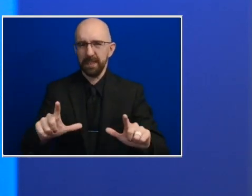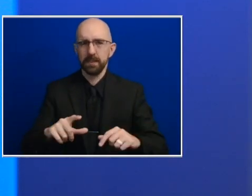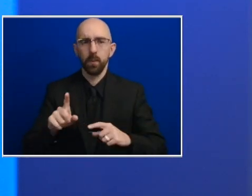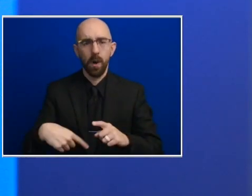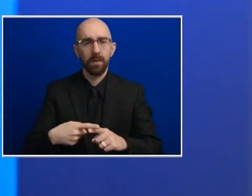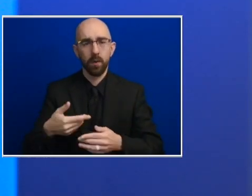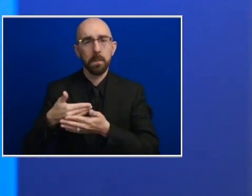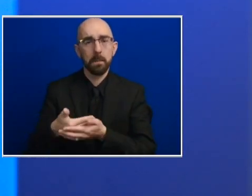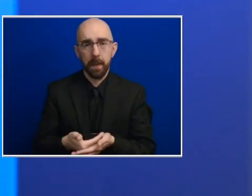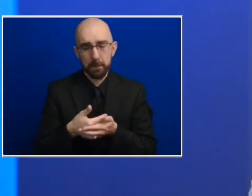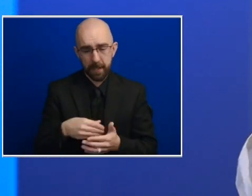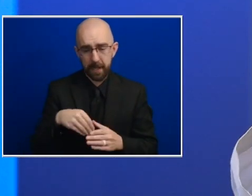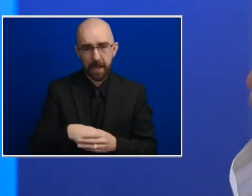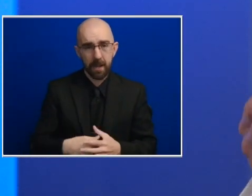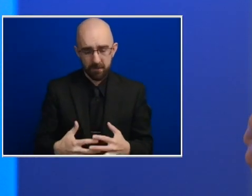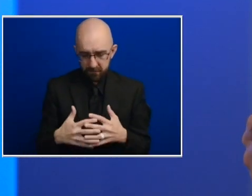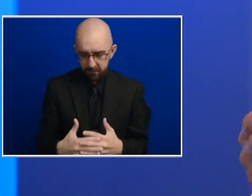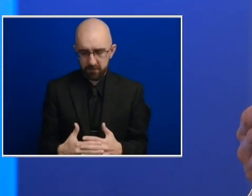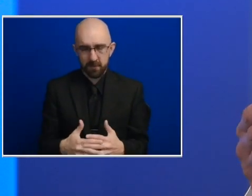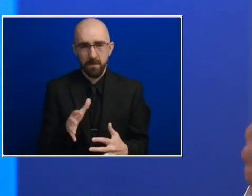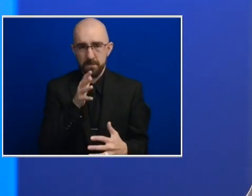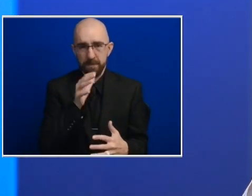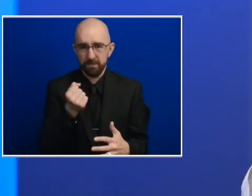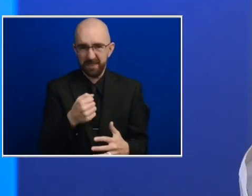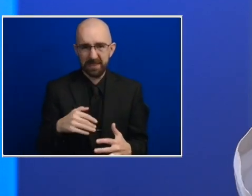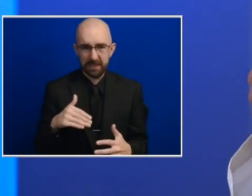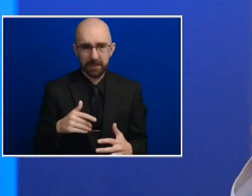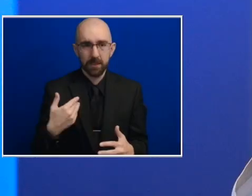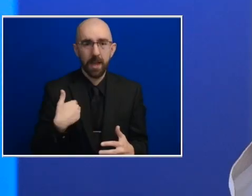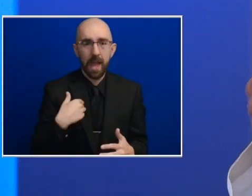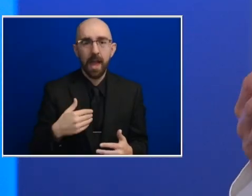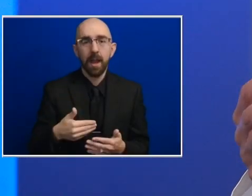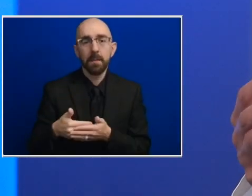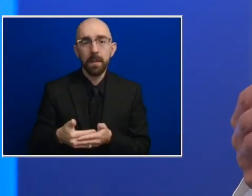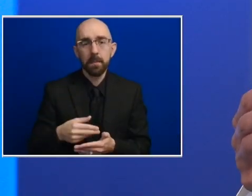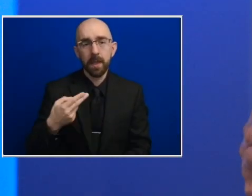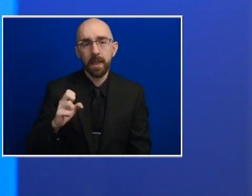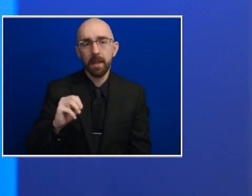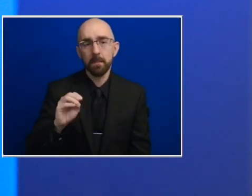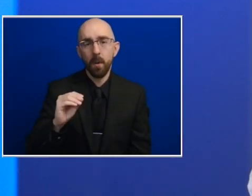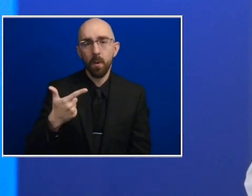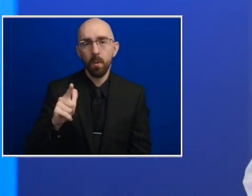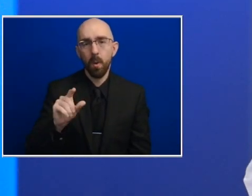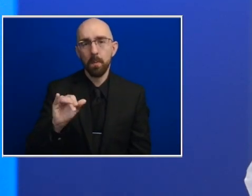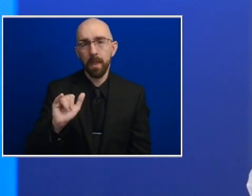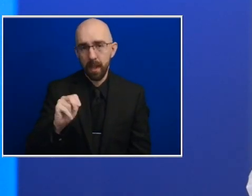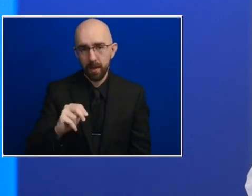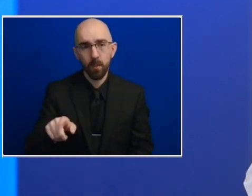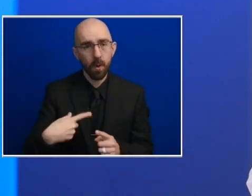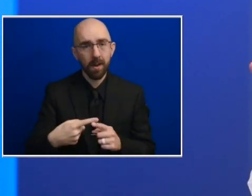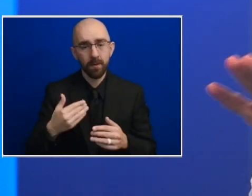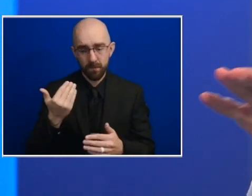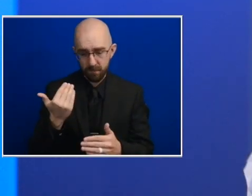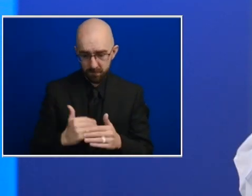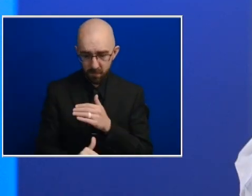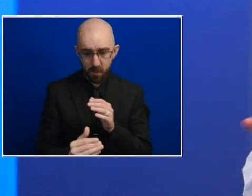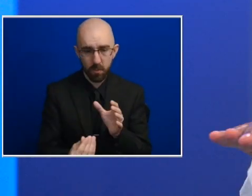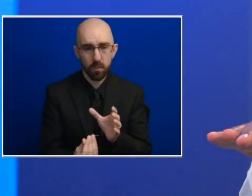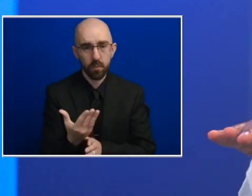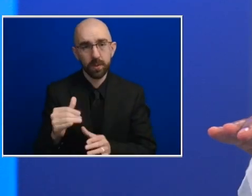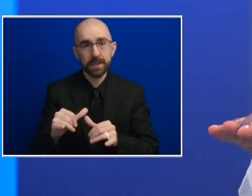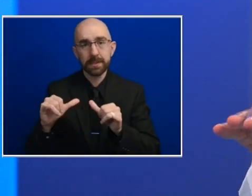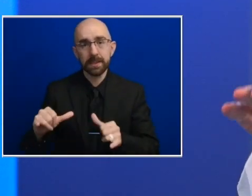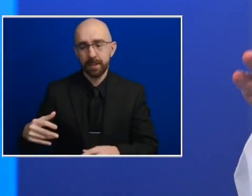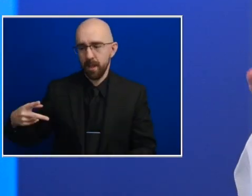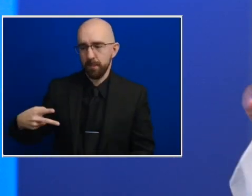womb, you had fetal hemoglobin. But as you were born and grew, that system was shut down. It was